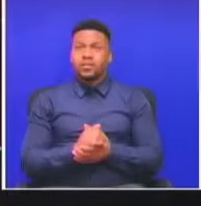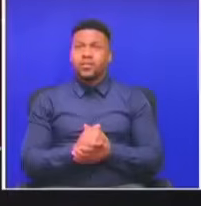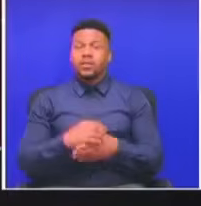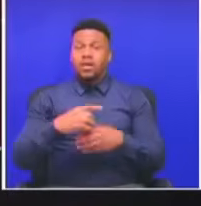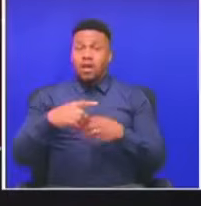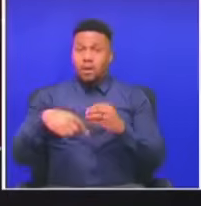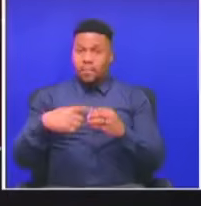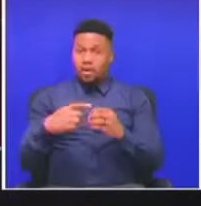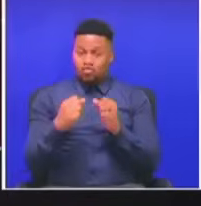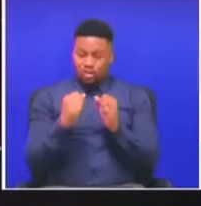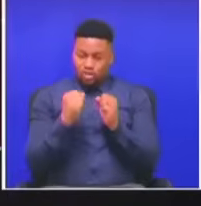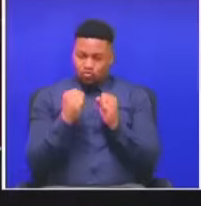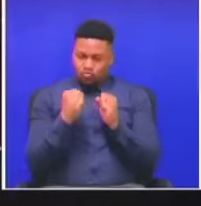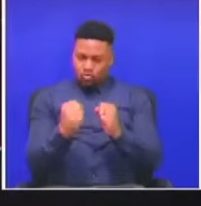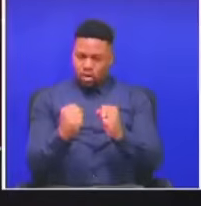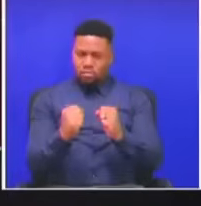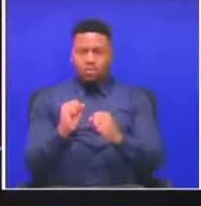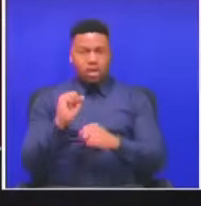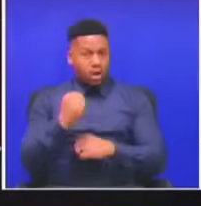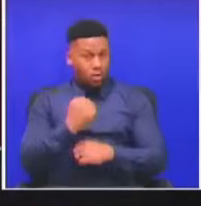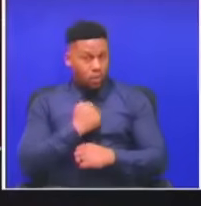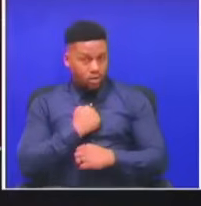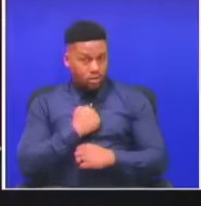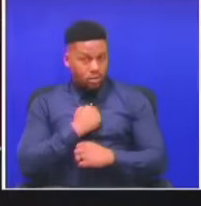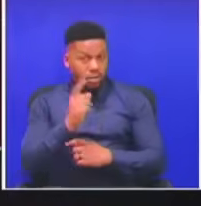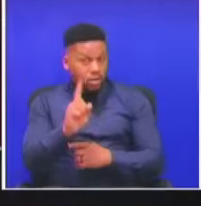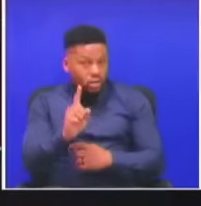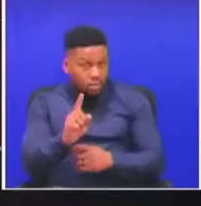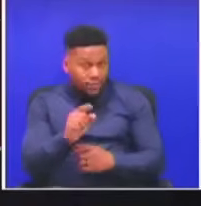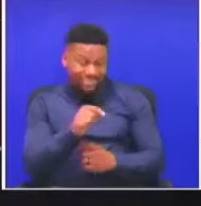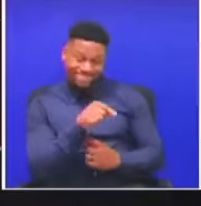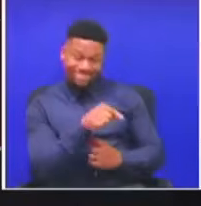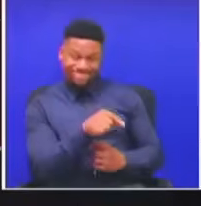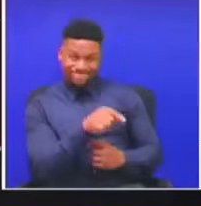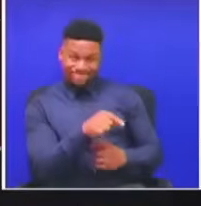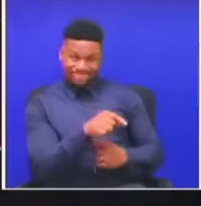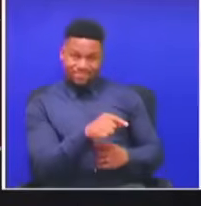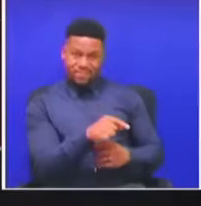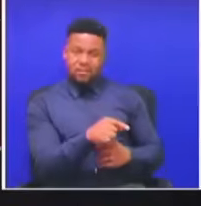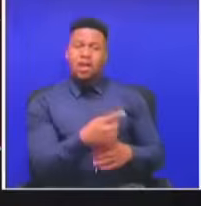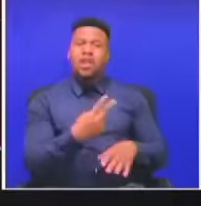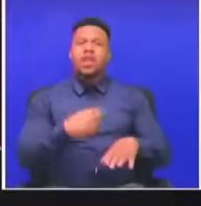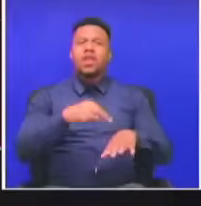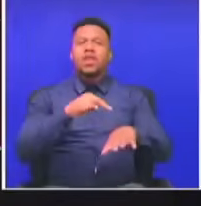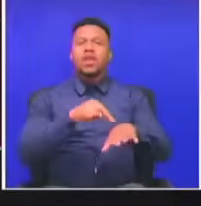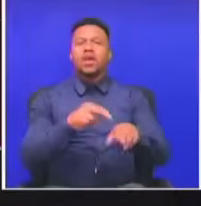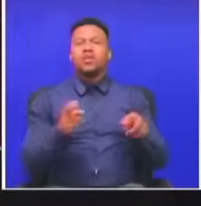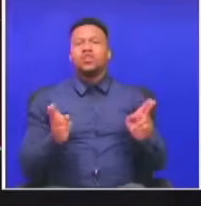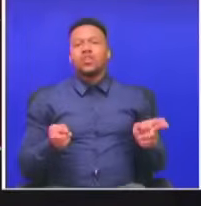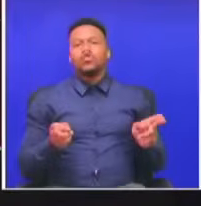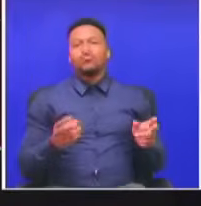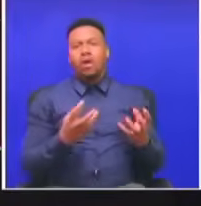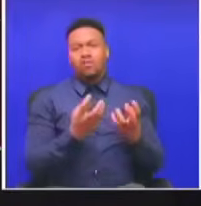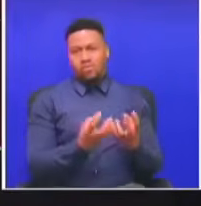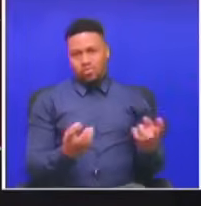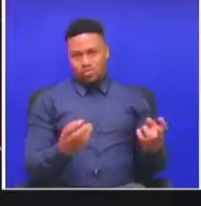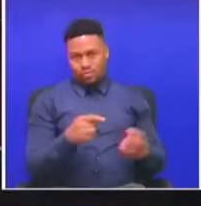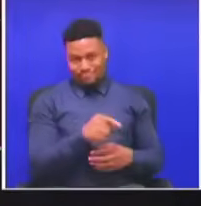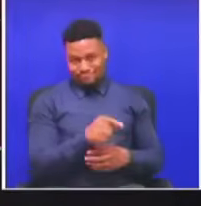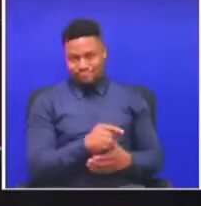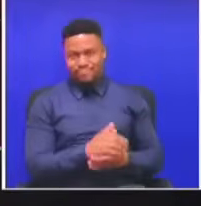we have, which is critical minerals, is a matter that is firmly on the